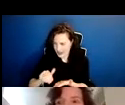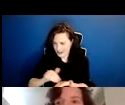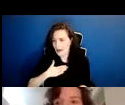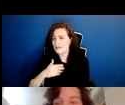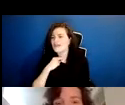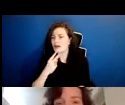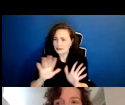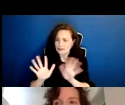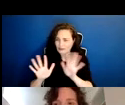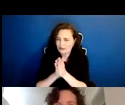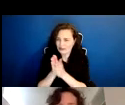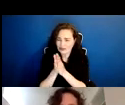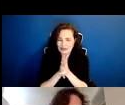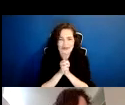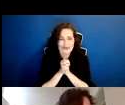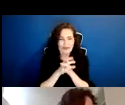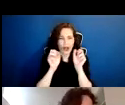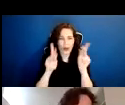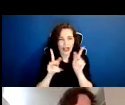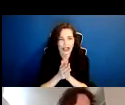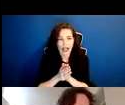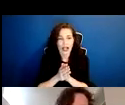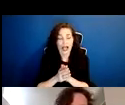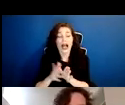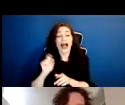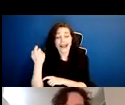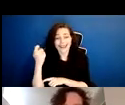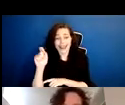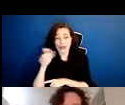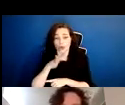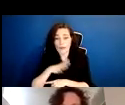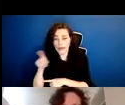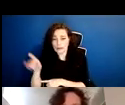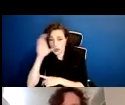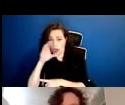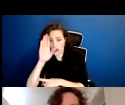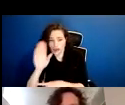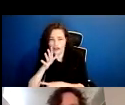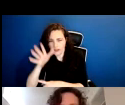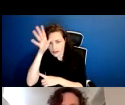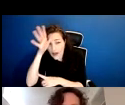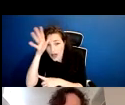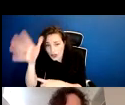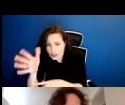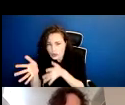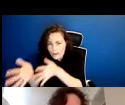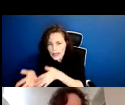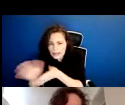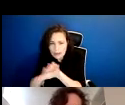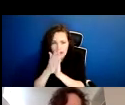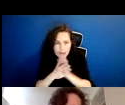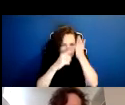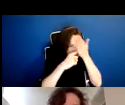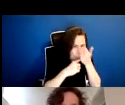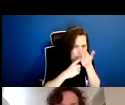course. So our logline is: a Kenyan woman's search for her father's remains becomes an investigation